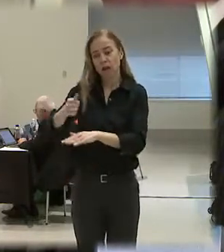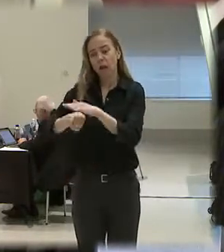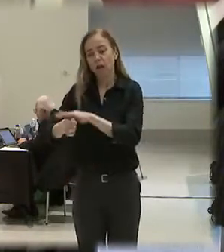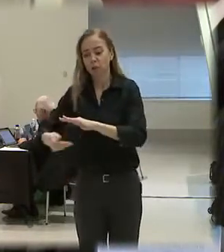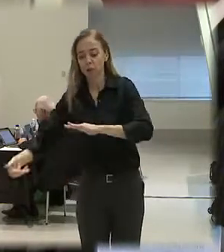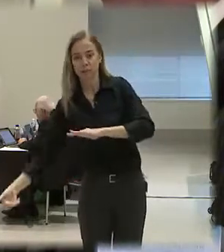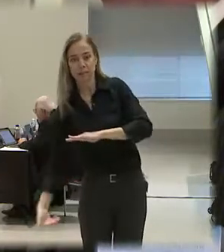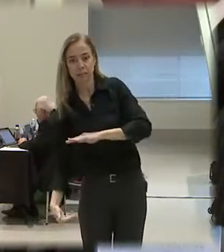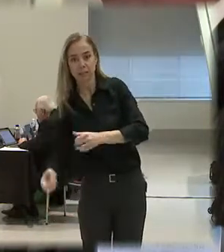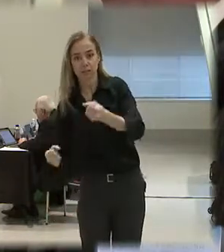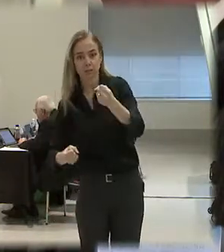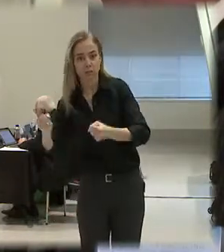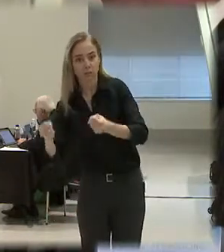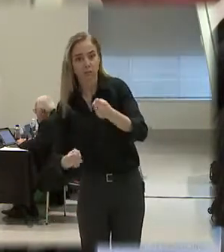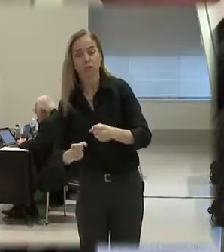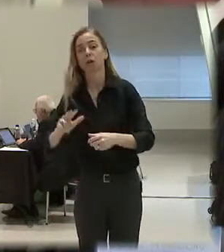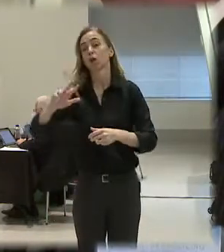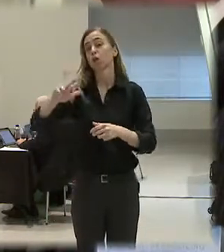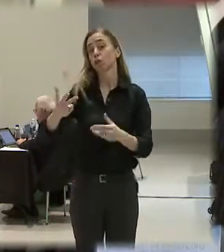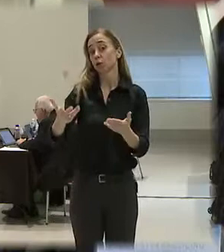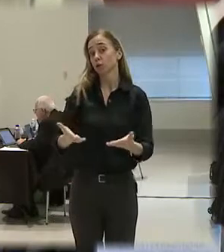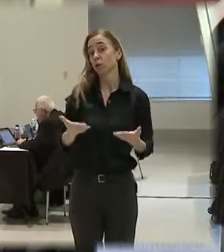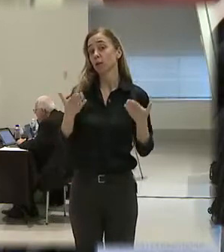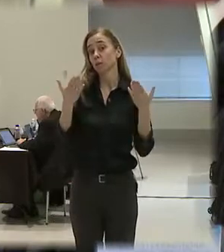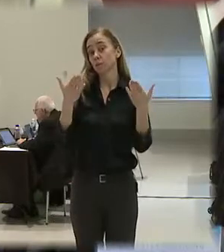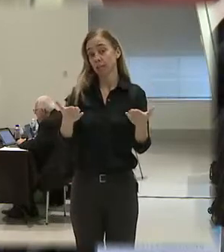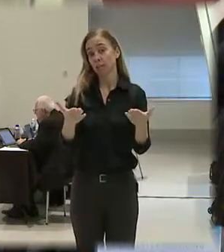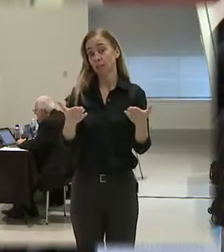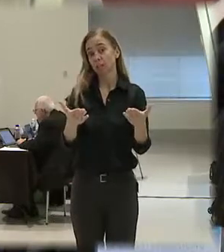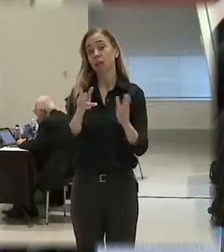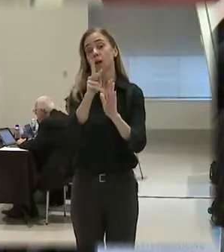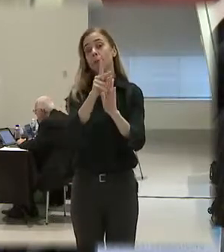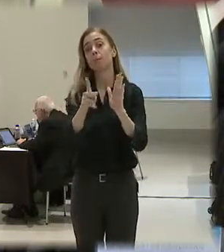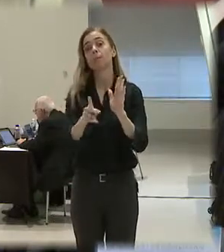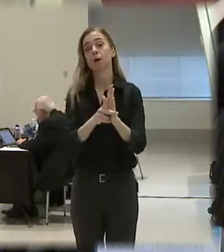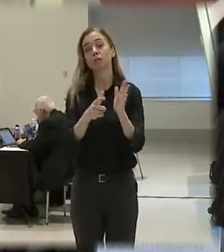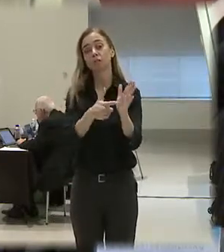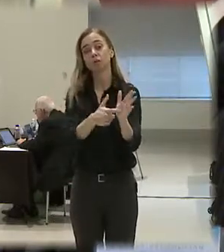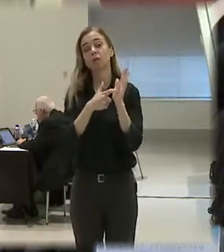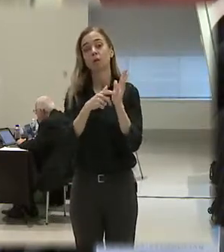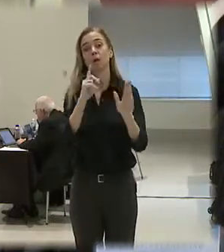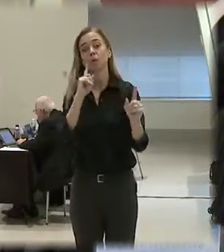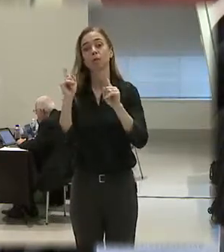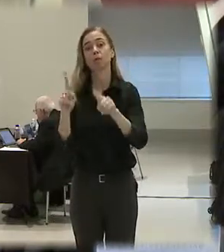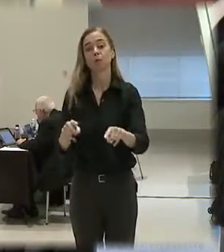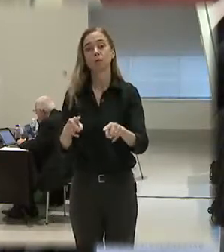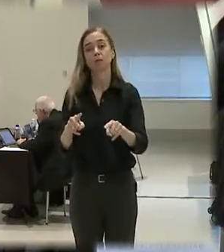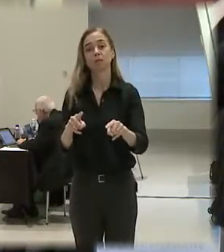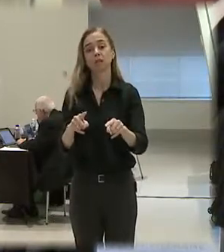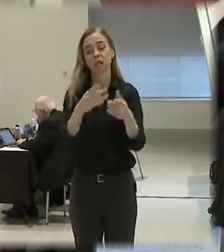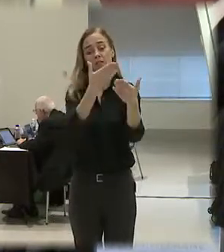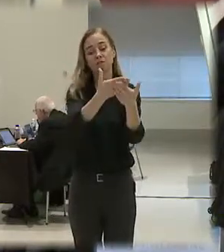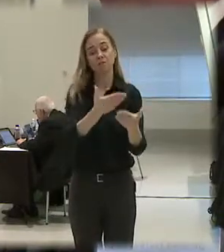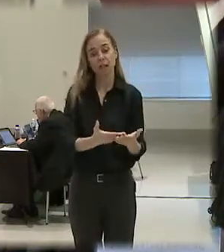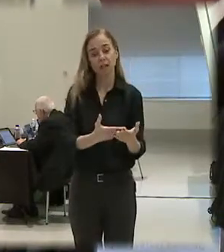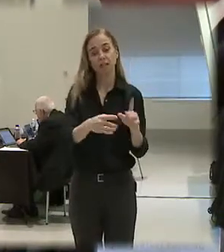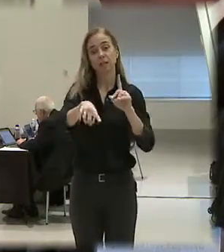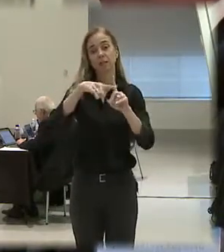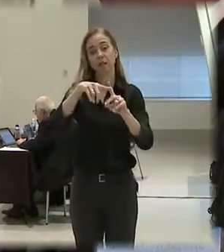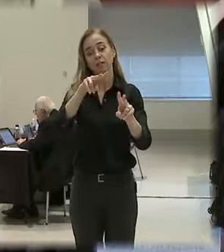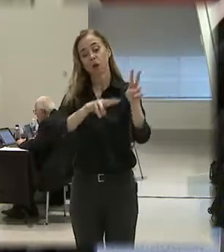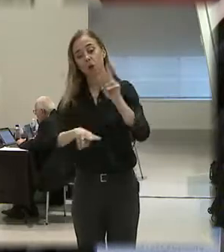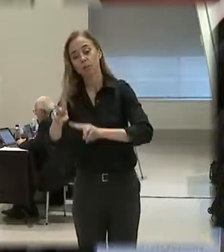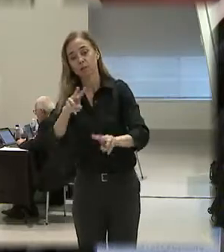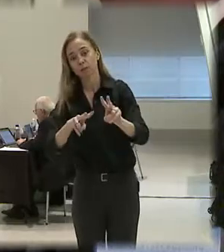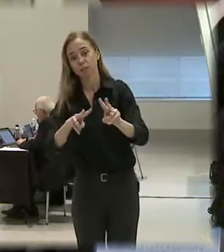seat. So my third recommendation is that policies must require reports to be limited to facts and observations and